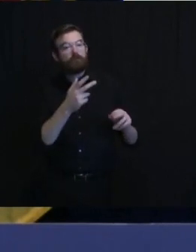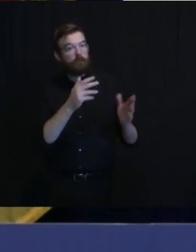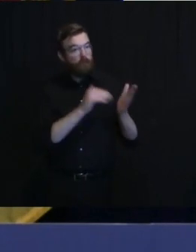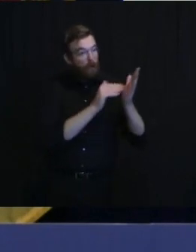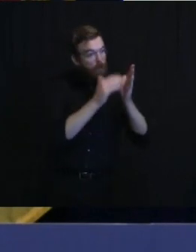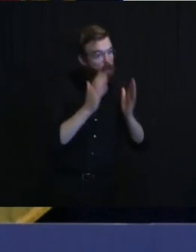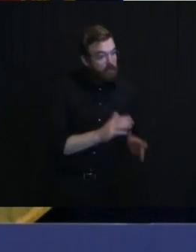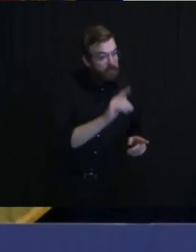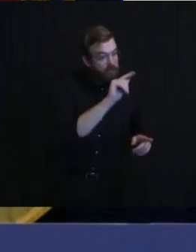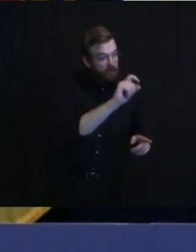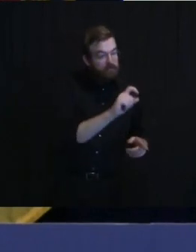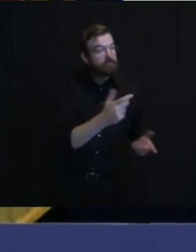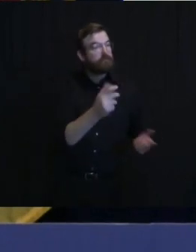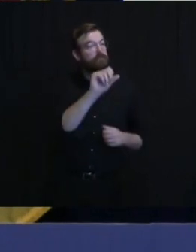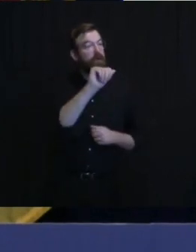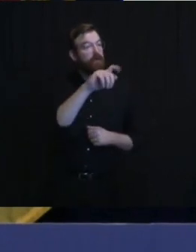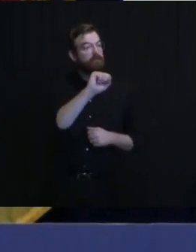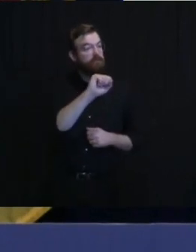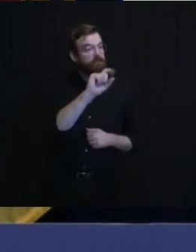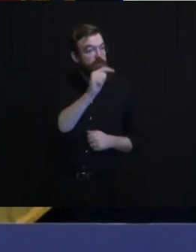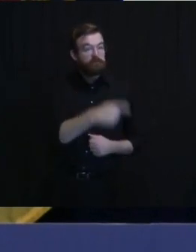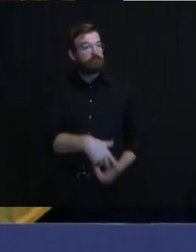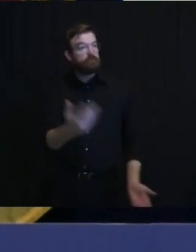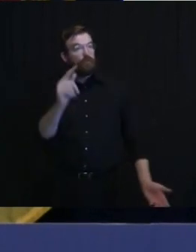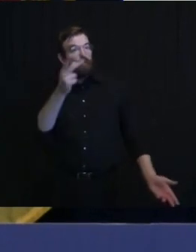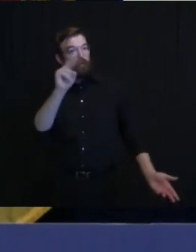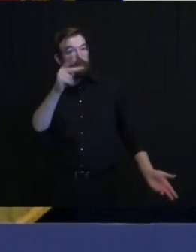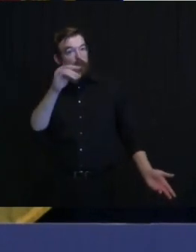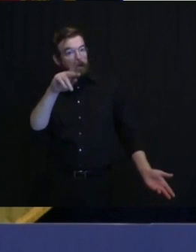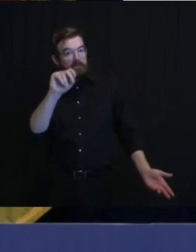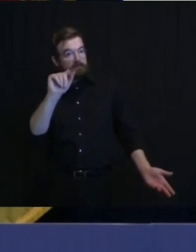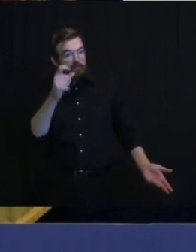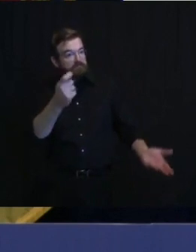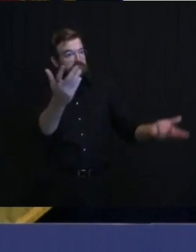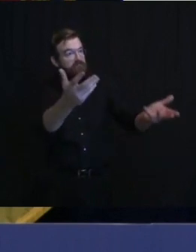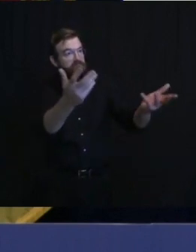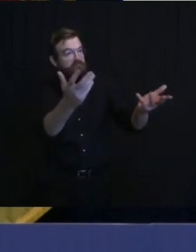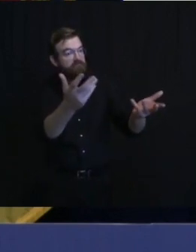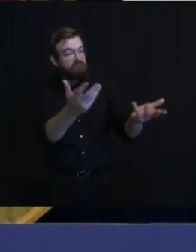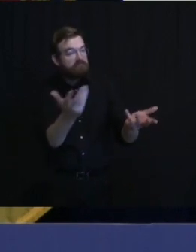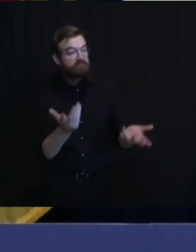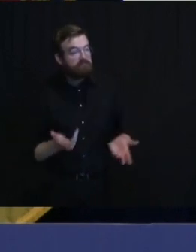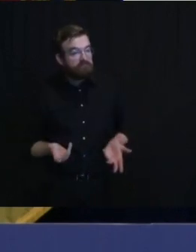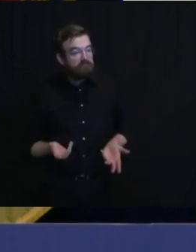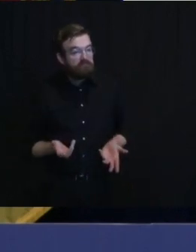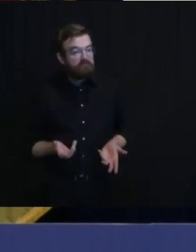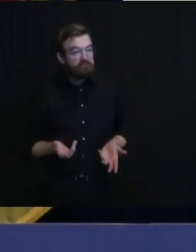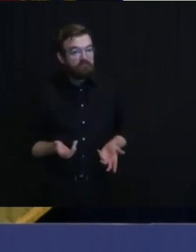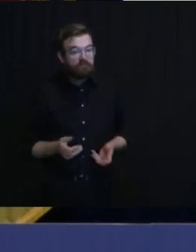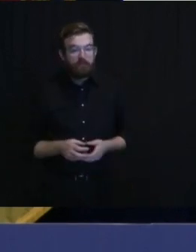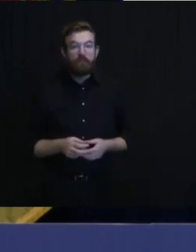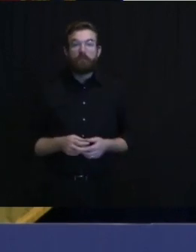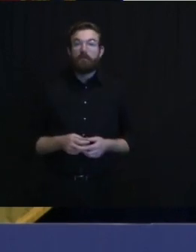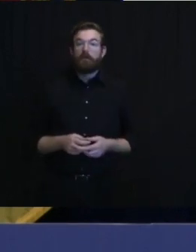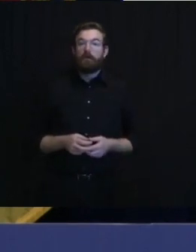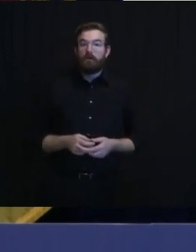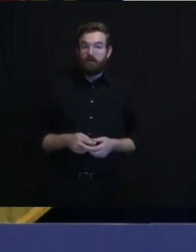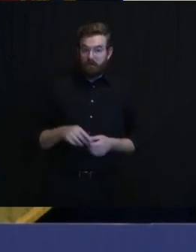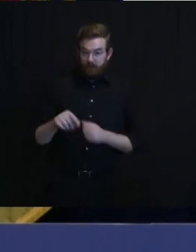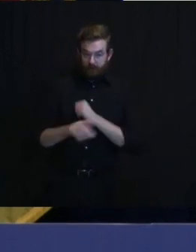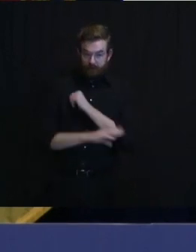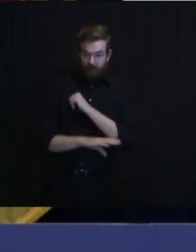with what's been going on in other states and the NGA saying some teachers may not come back to work? And do parents have a right to opt their children out of in-person